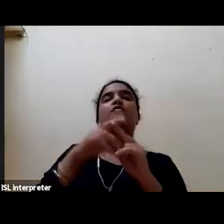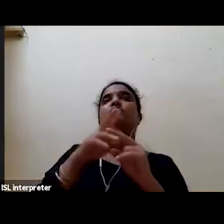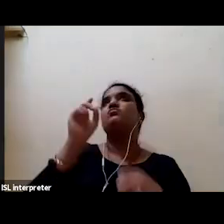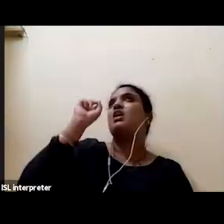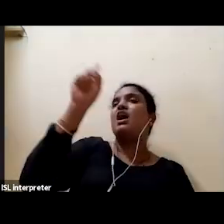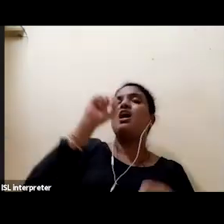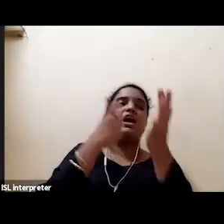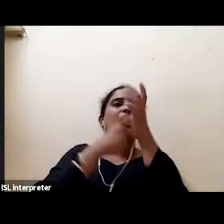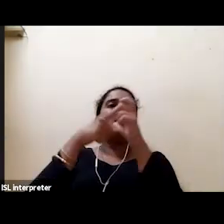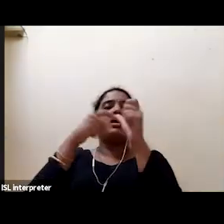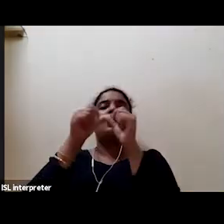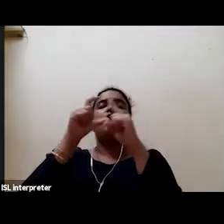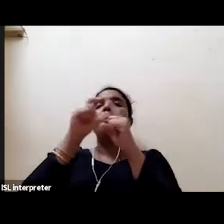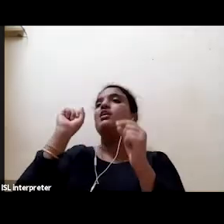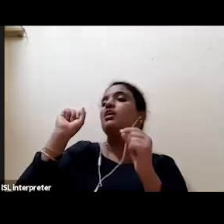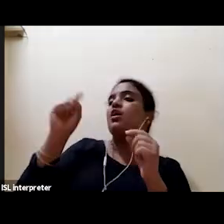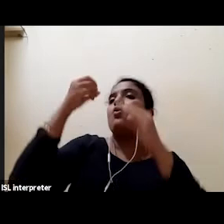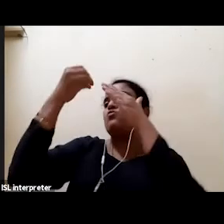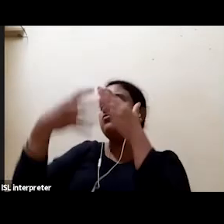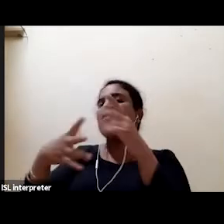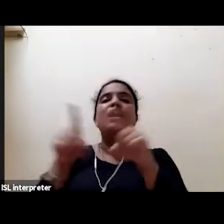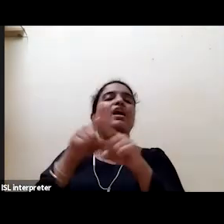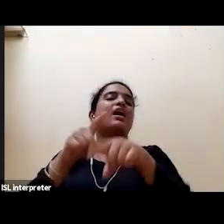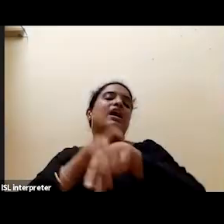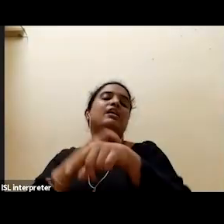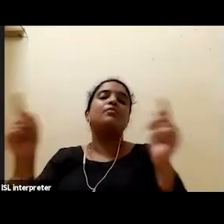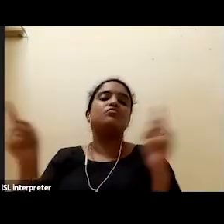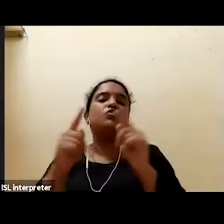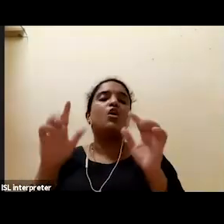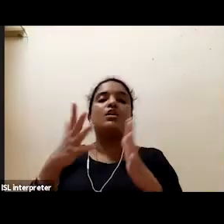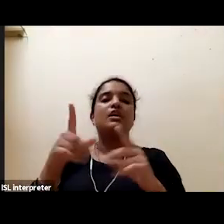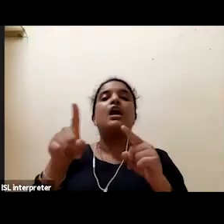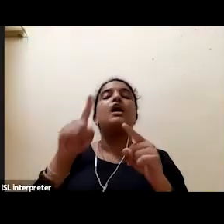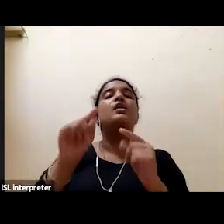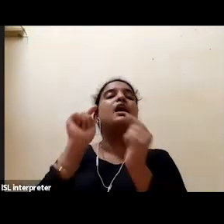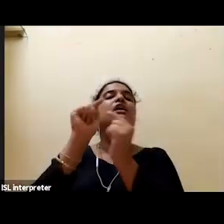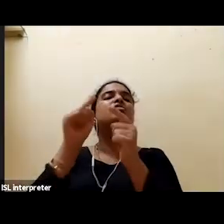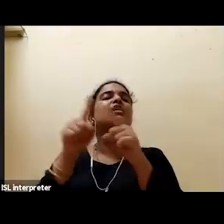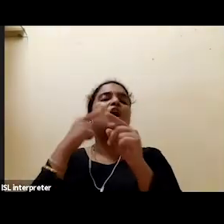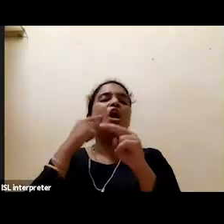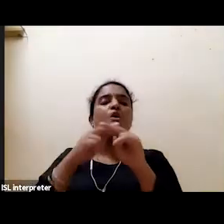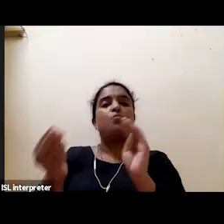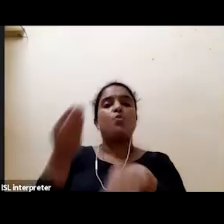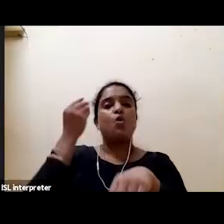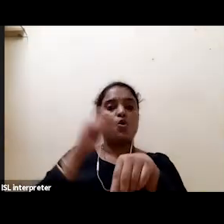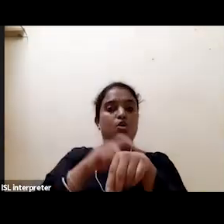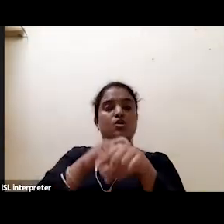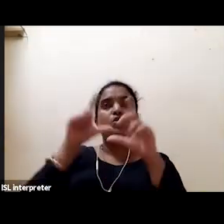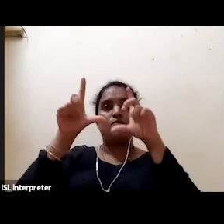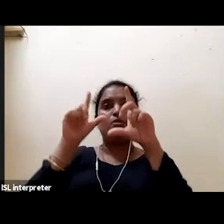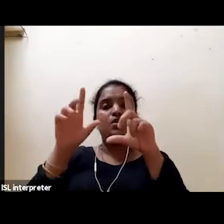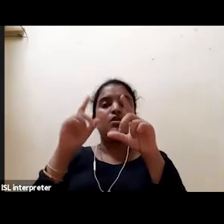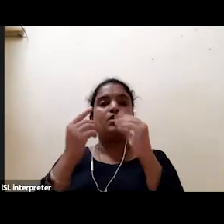more. With that picture itself, you're making maximum use. And the way Instagram works is, if someone spends more time on your post, like